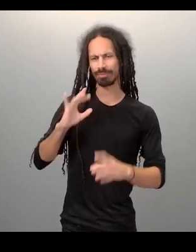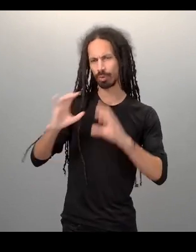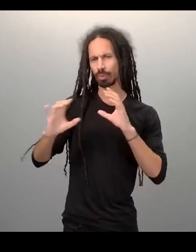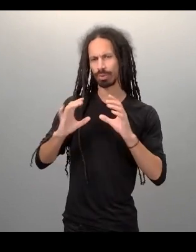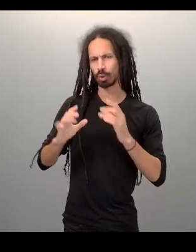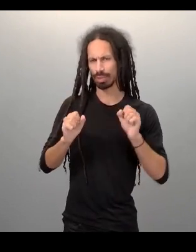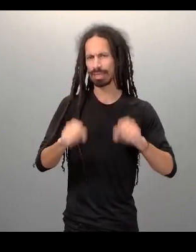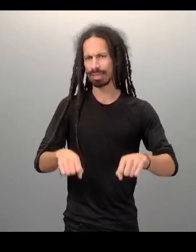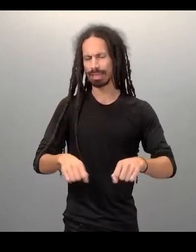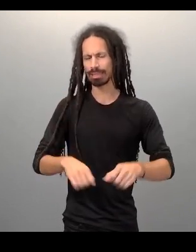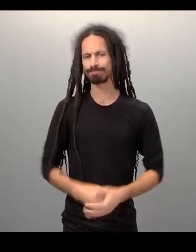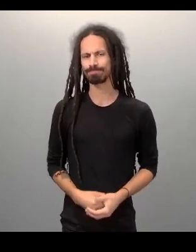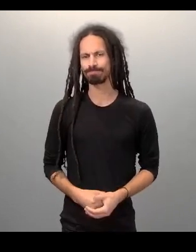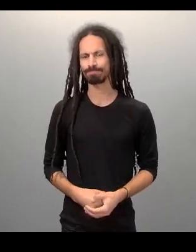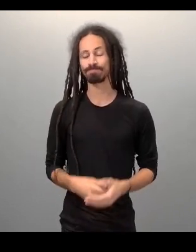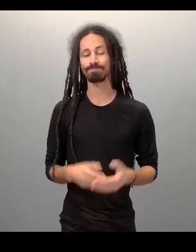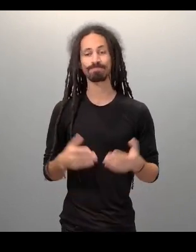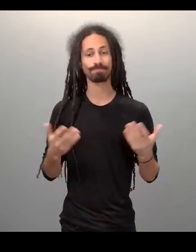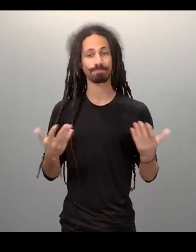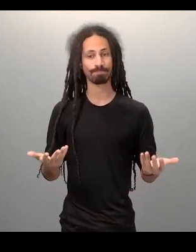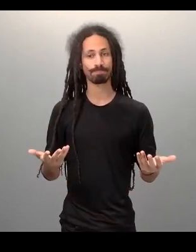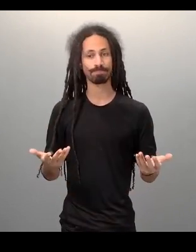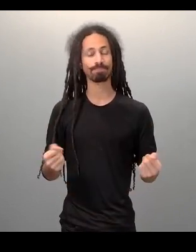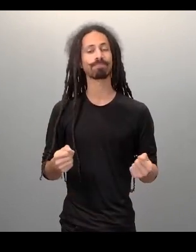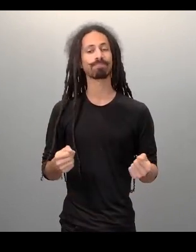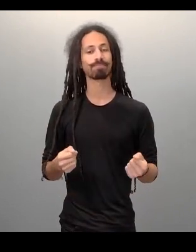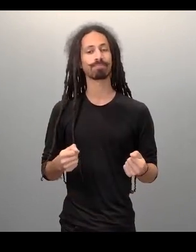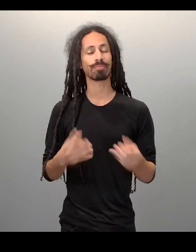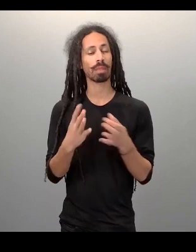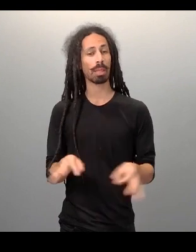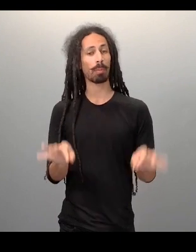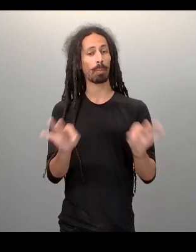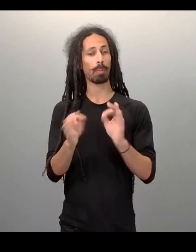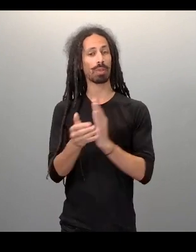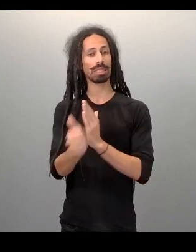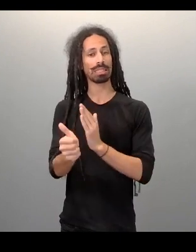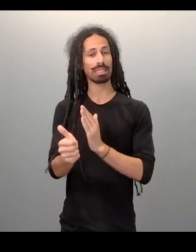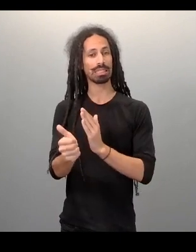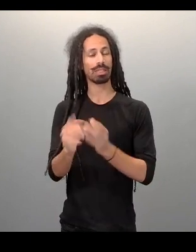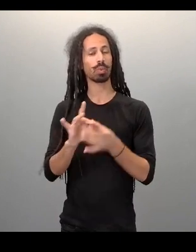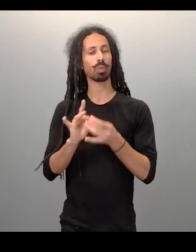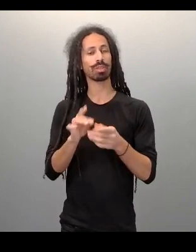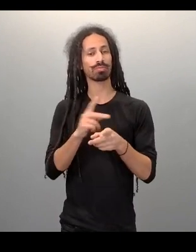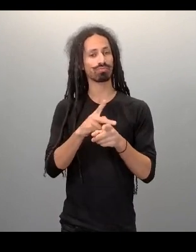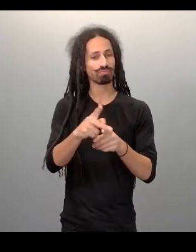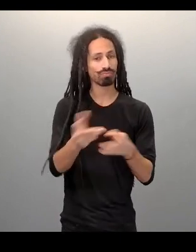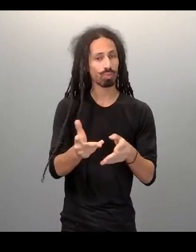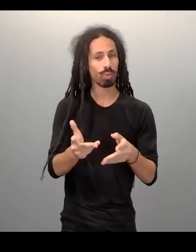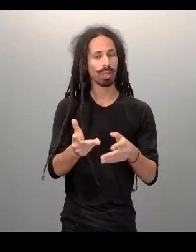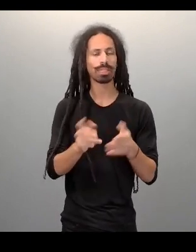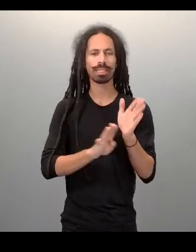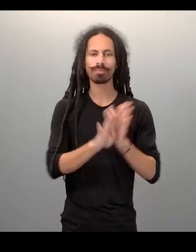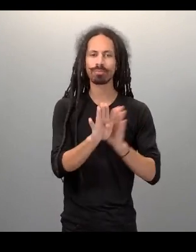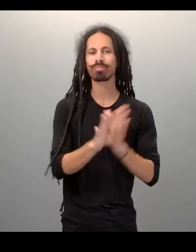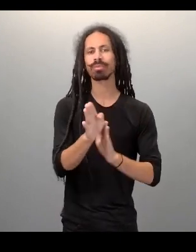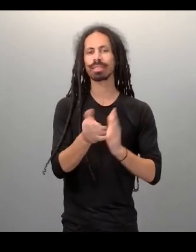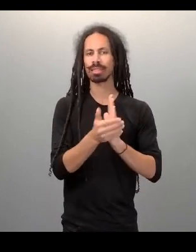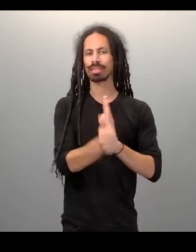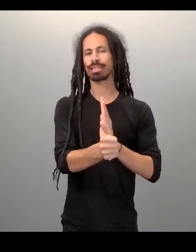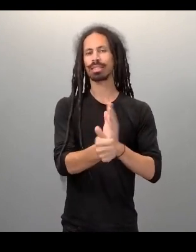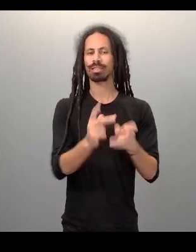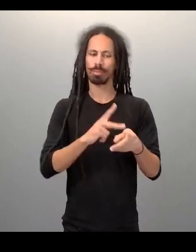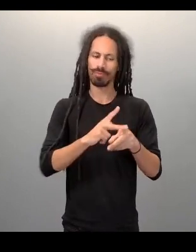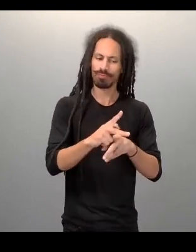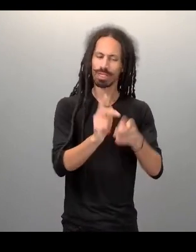So therefore, a key professional skill is developing your written communication ability.